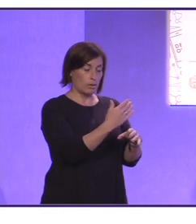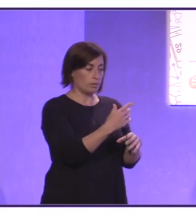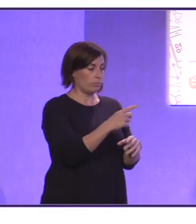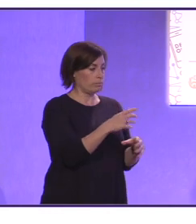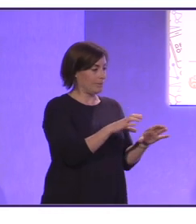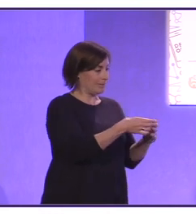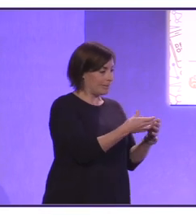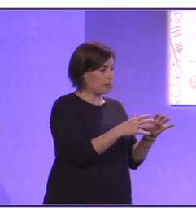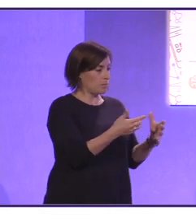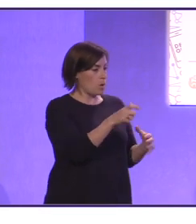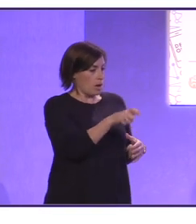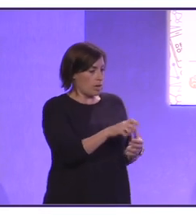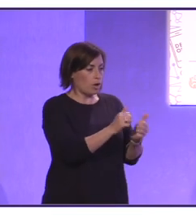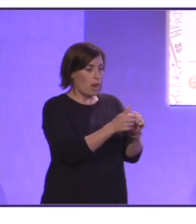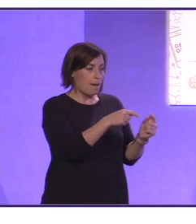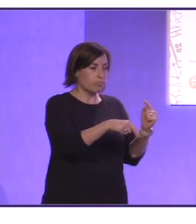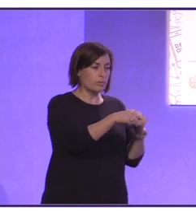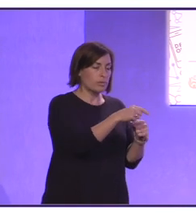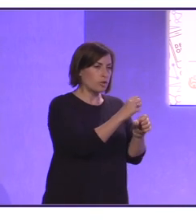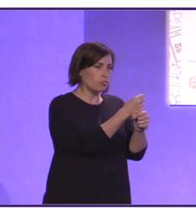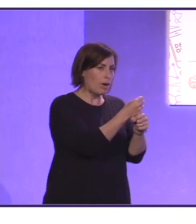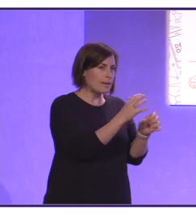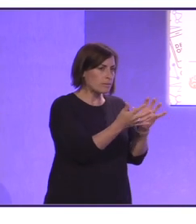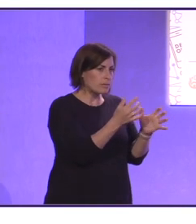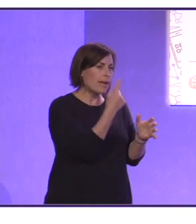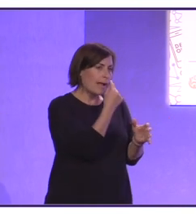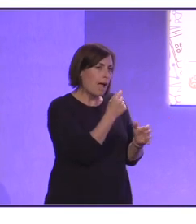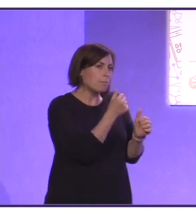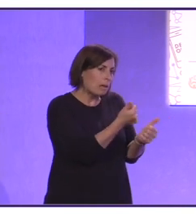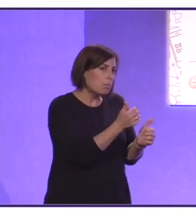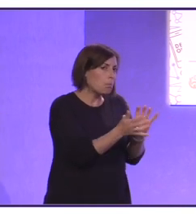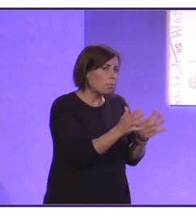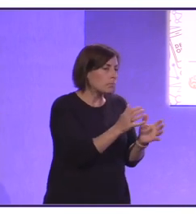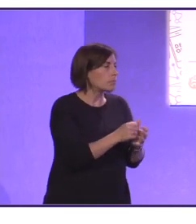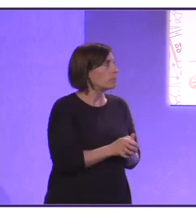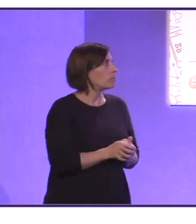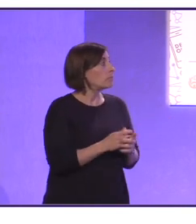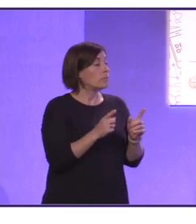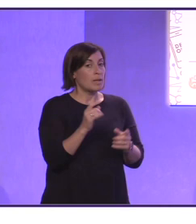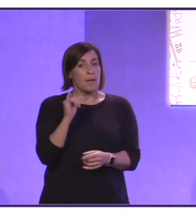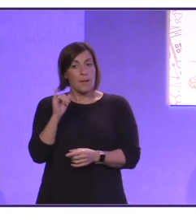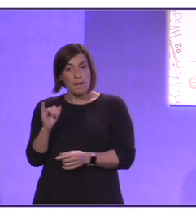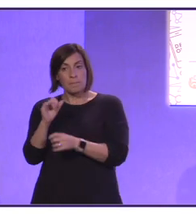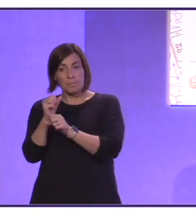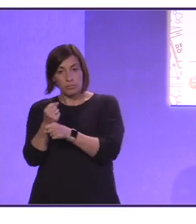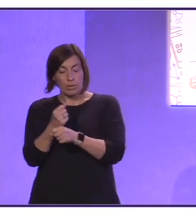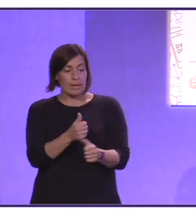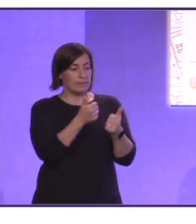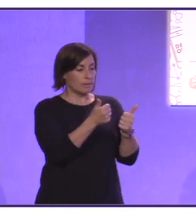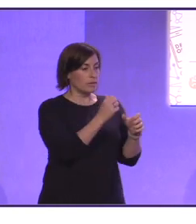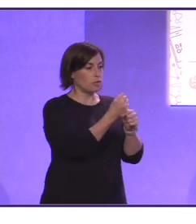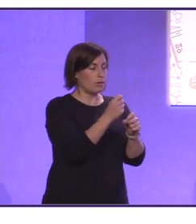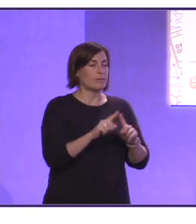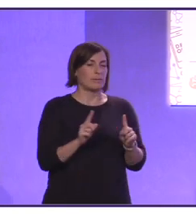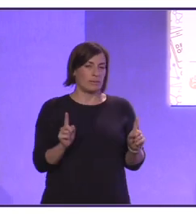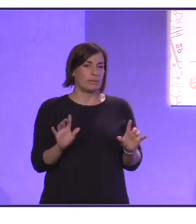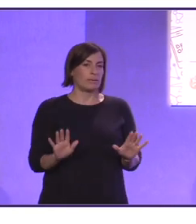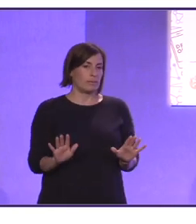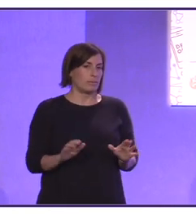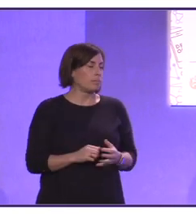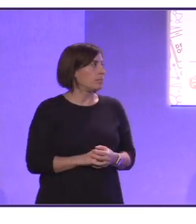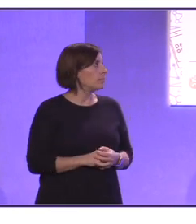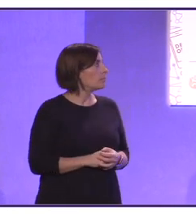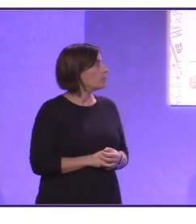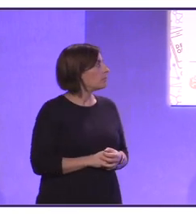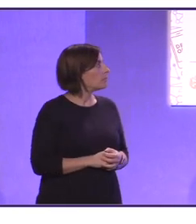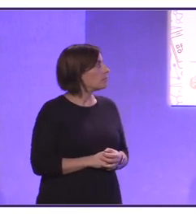collaborators, is closely linked. Bad stress is very different from good stress. It can cause